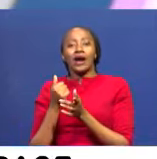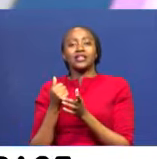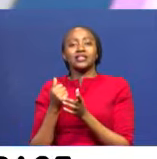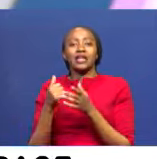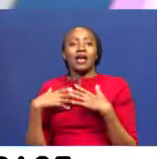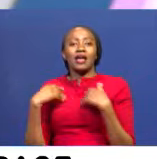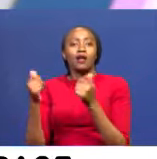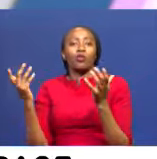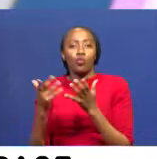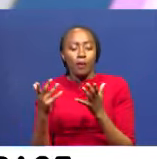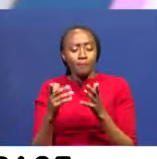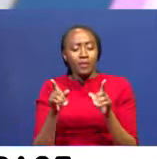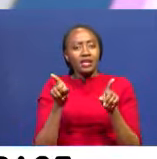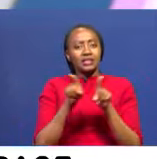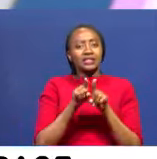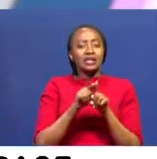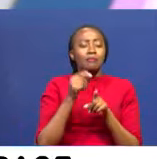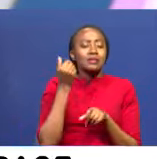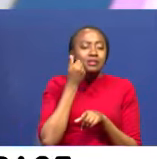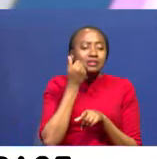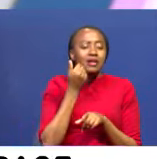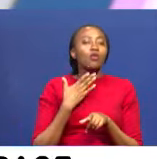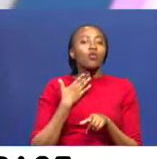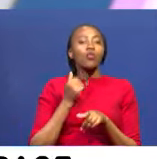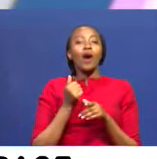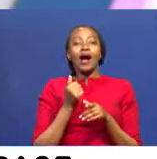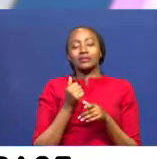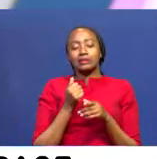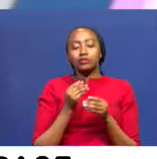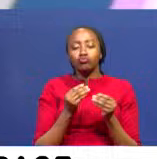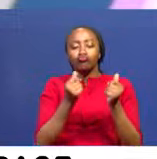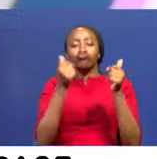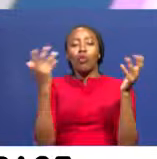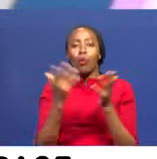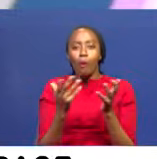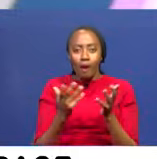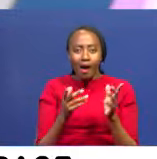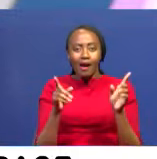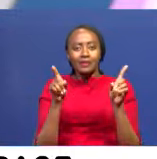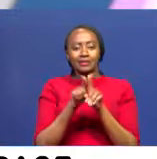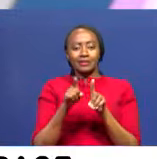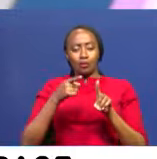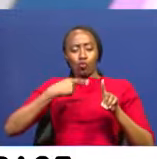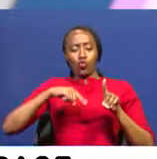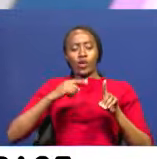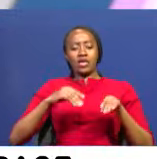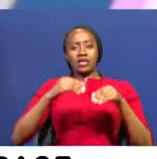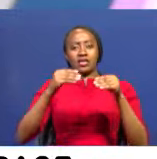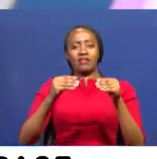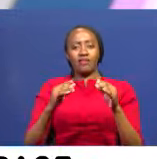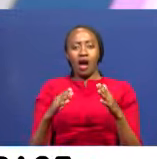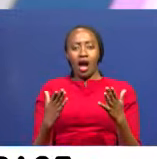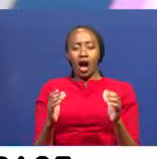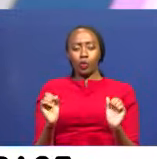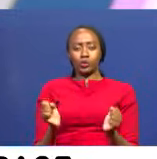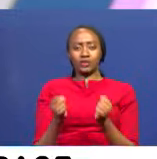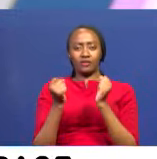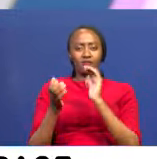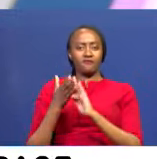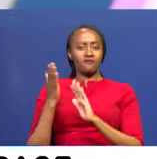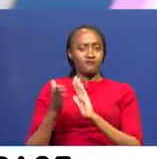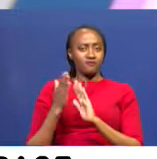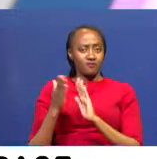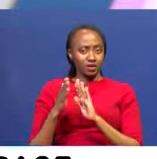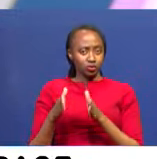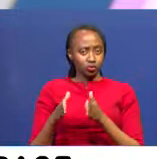the patient trying to achieve, and how do we achieve this in the fastest, safest, and most effective way.